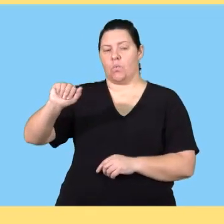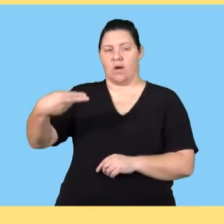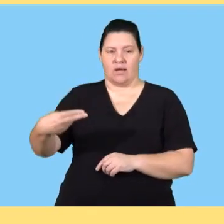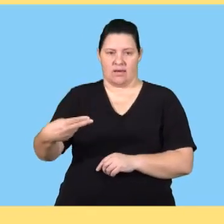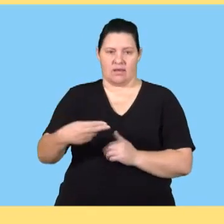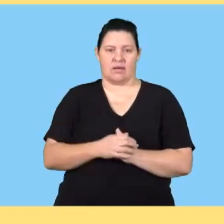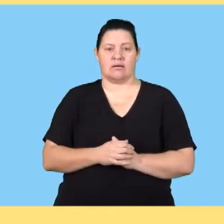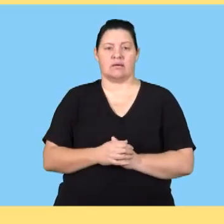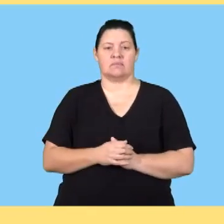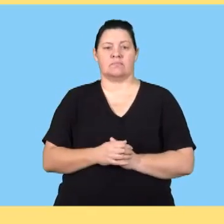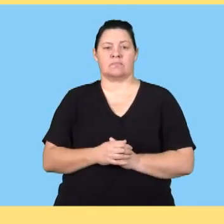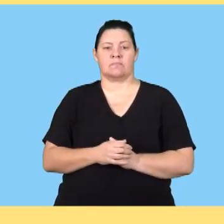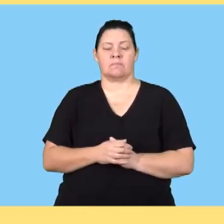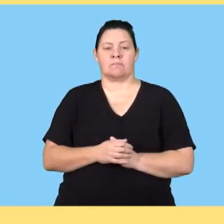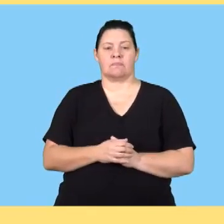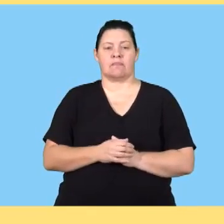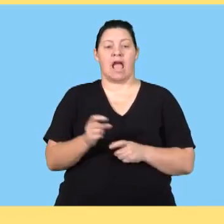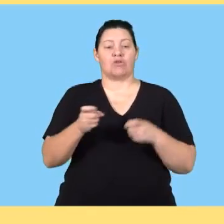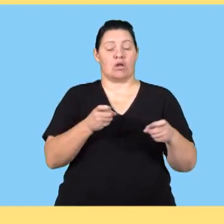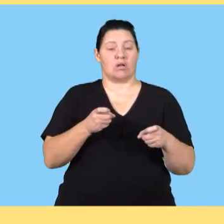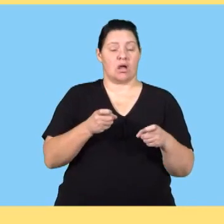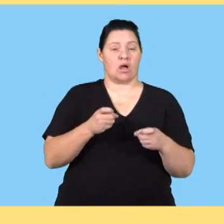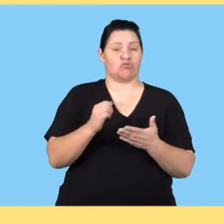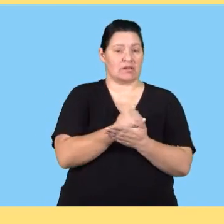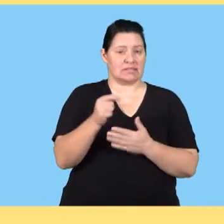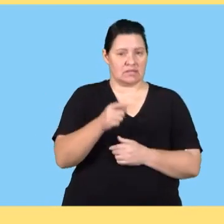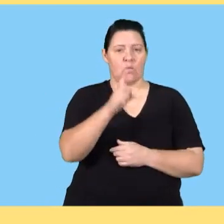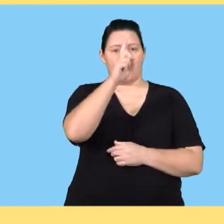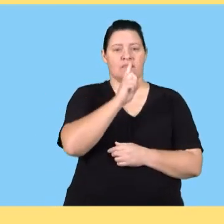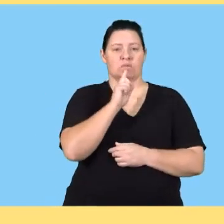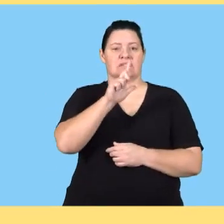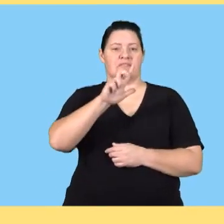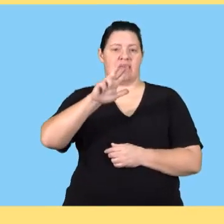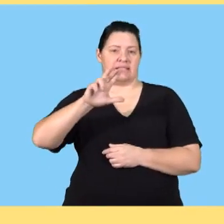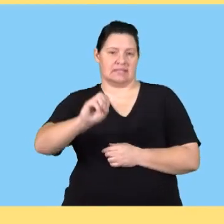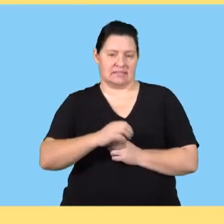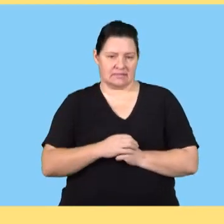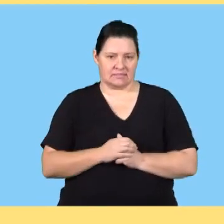Noah. And then under creditors control, it's going to be